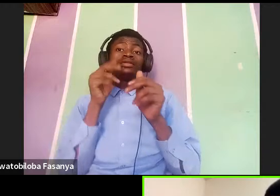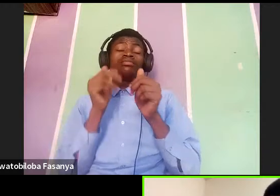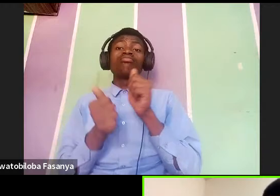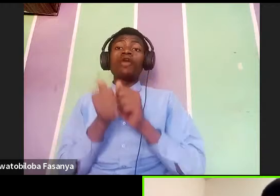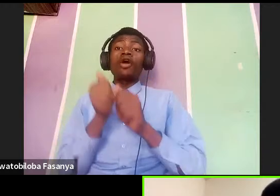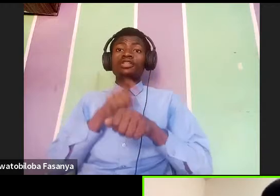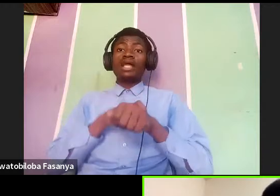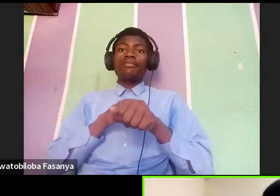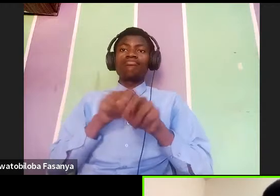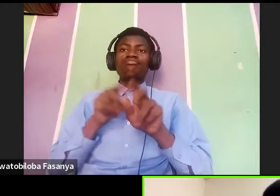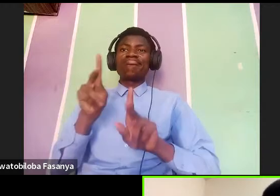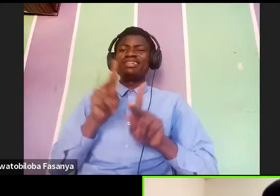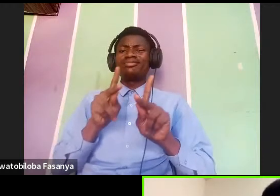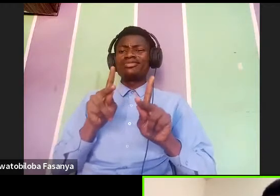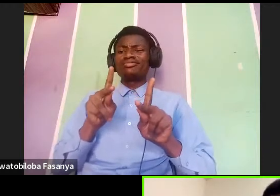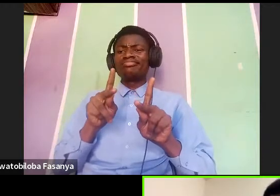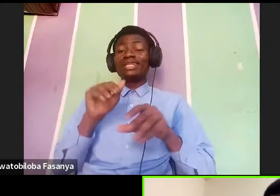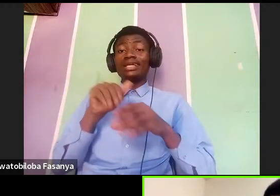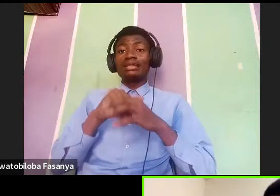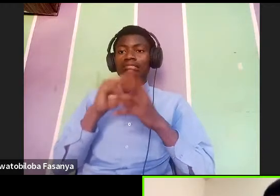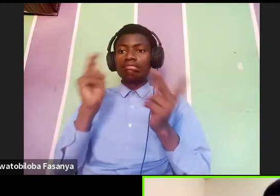they may not be able to access healthcare.